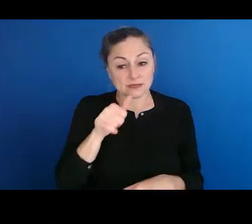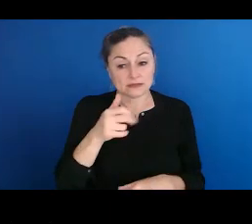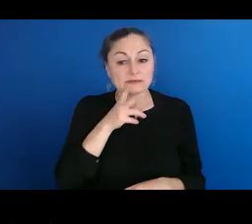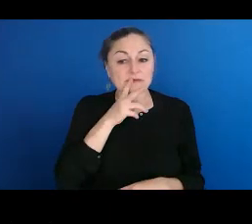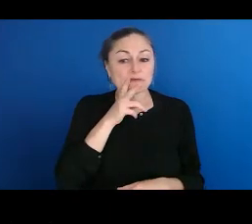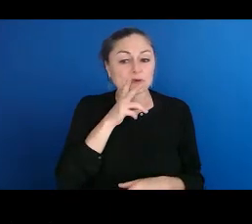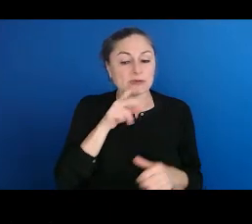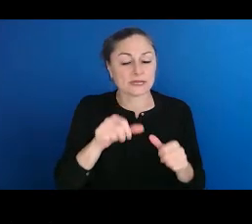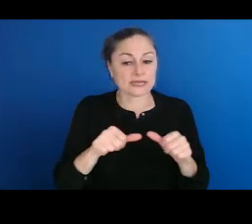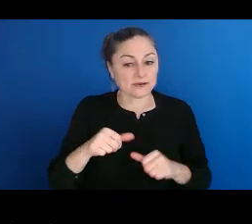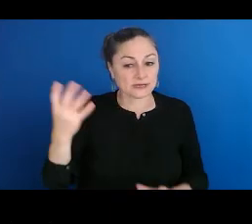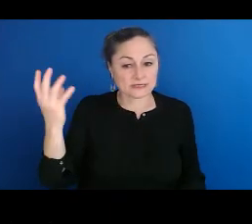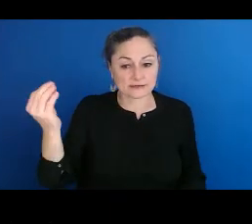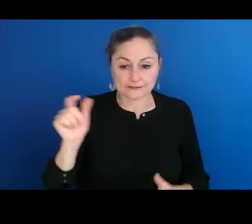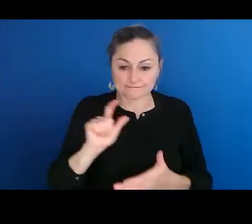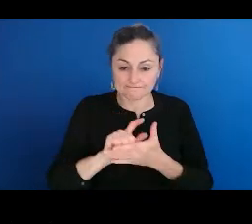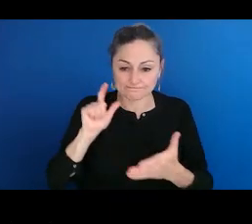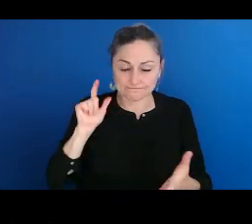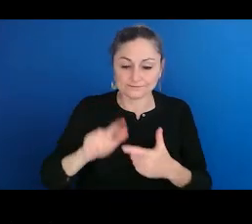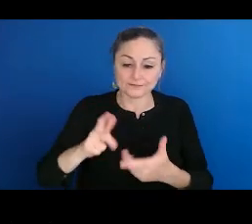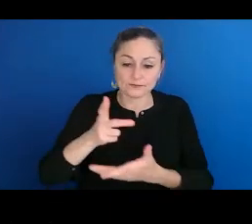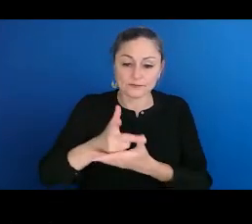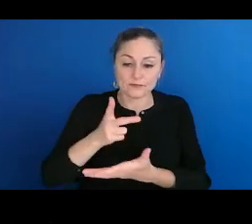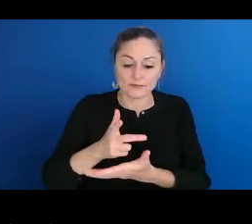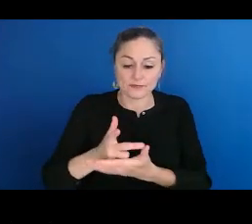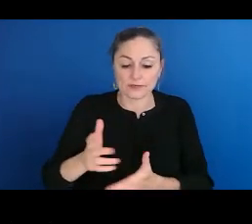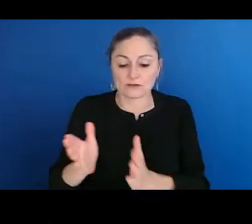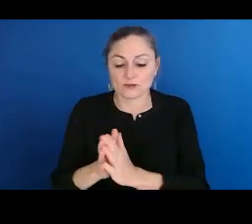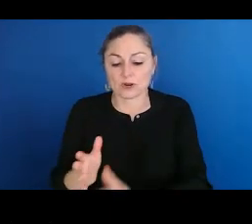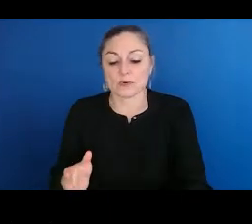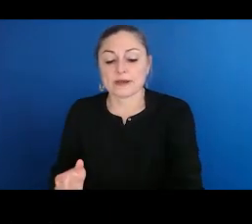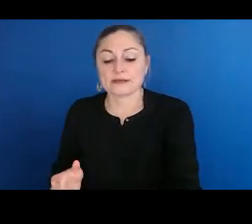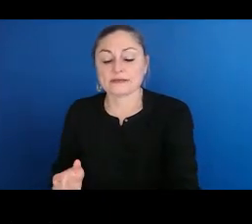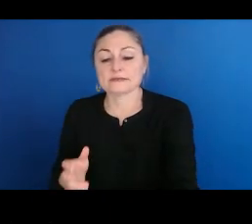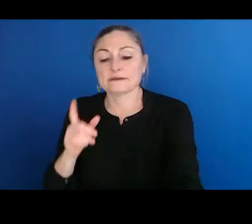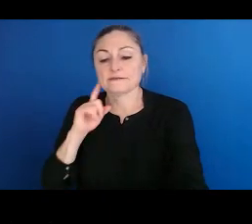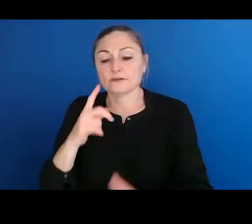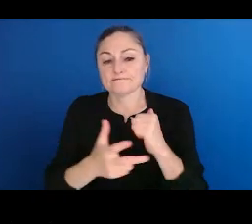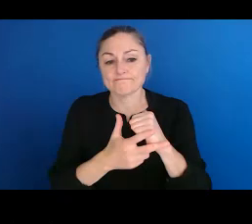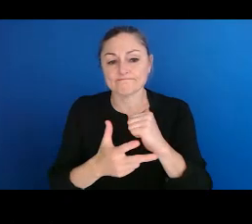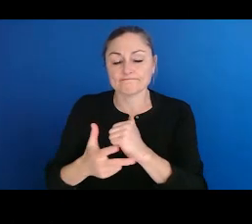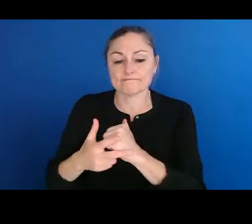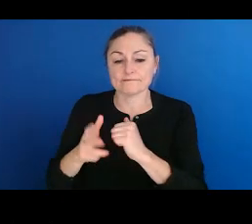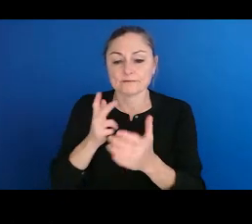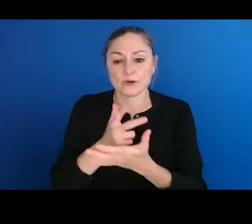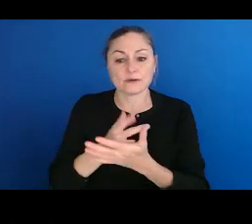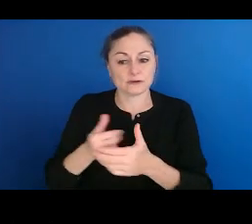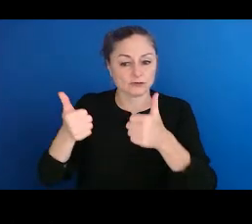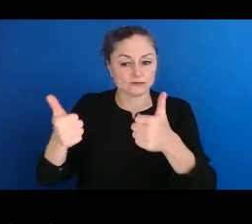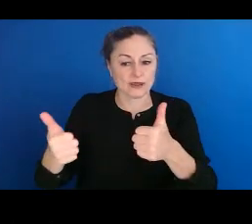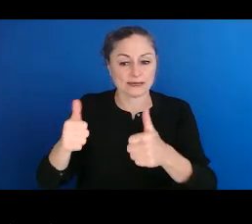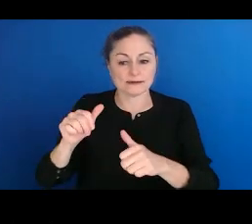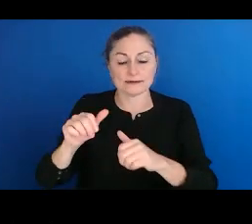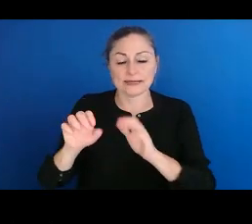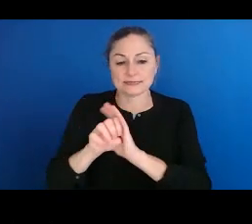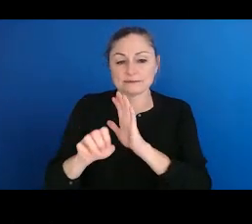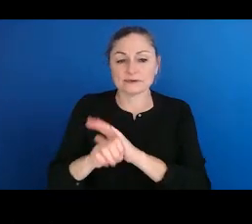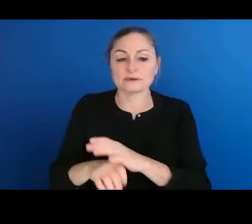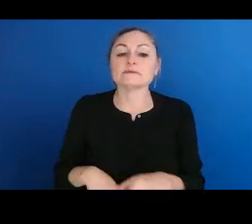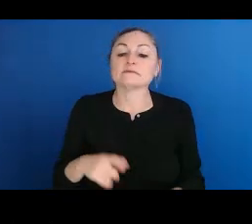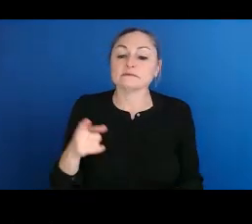policy change, a parking request for reserve parking. Great examples. Thank you everyone for putting those in the chat.